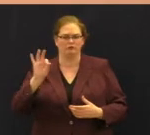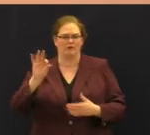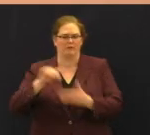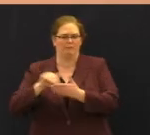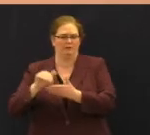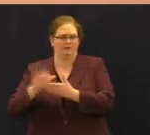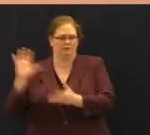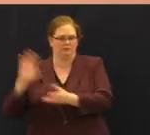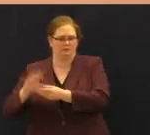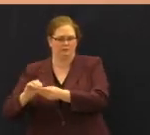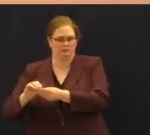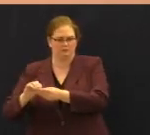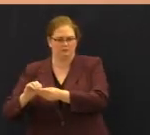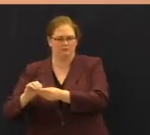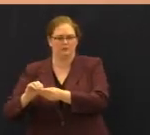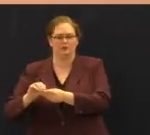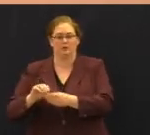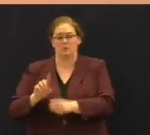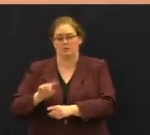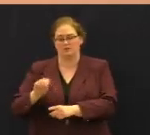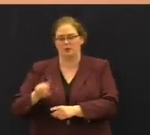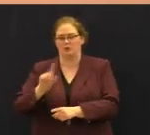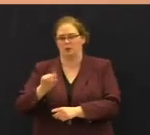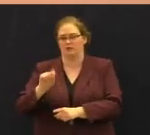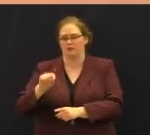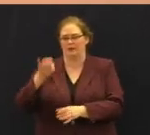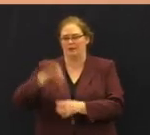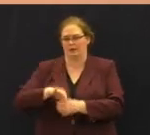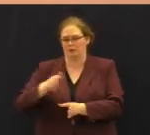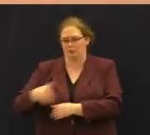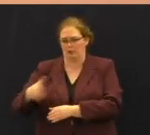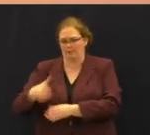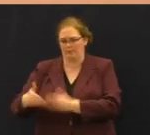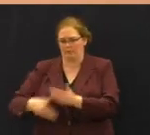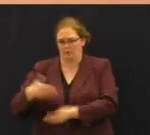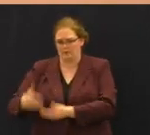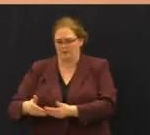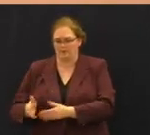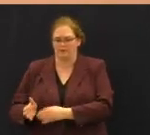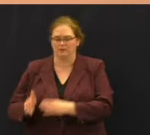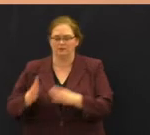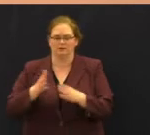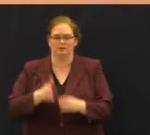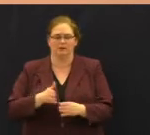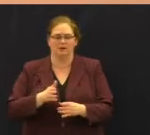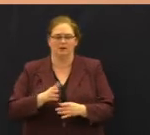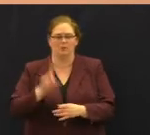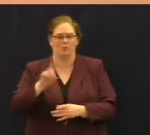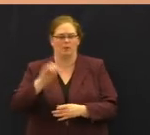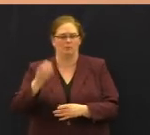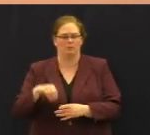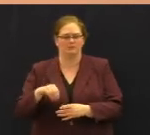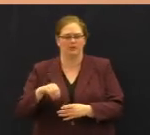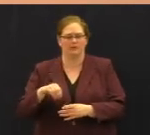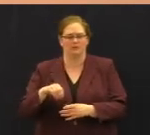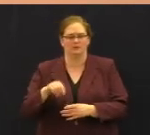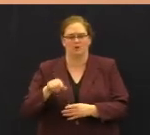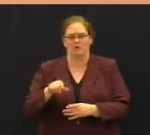received on 2020 election preparation and processing. 1%